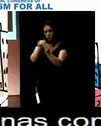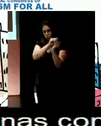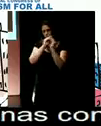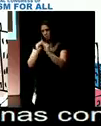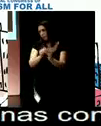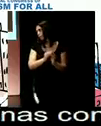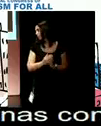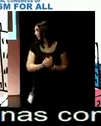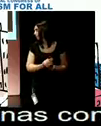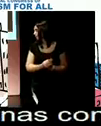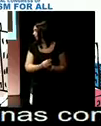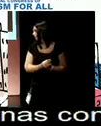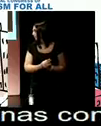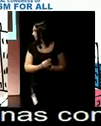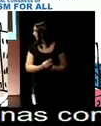global action platform.